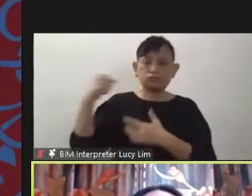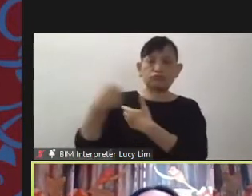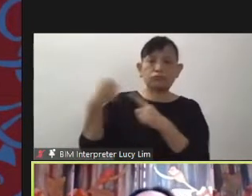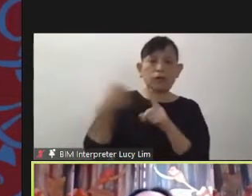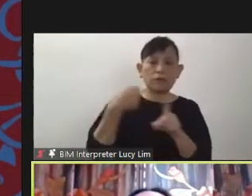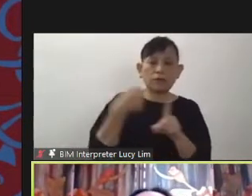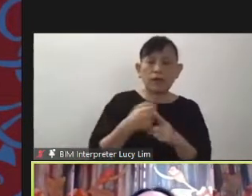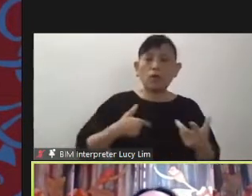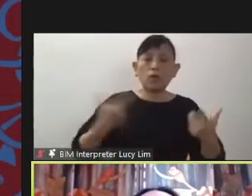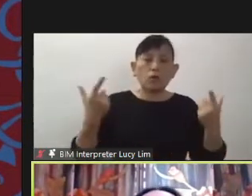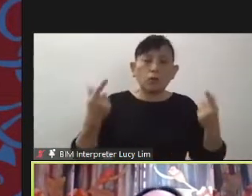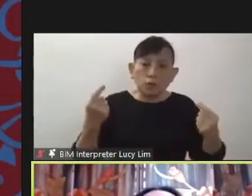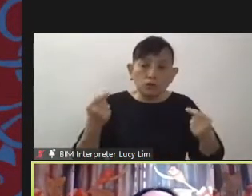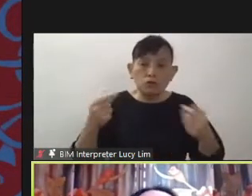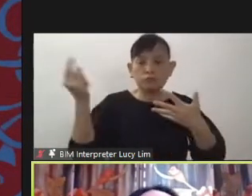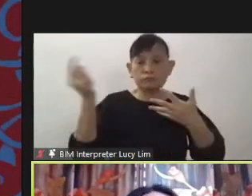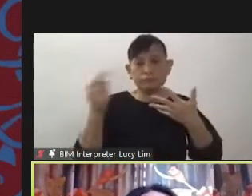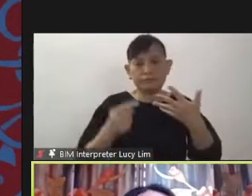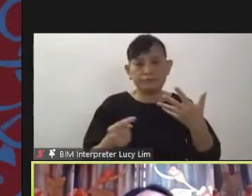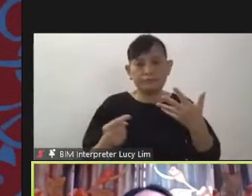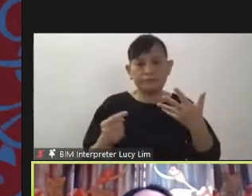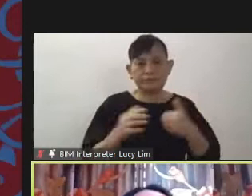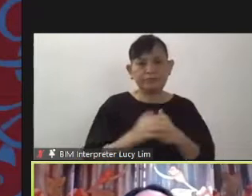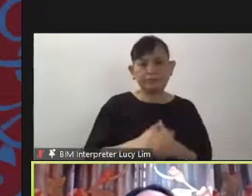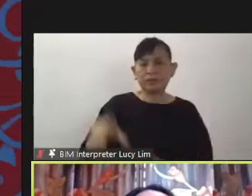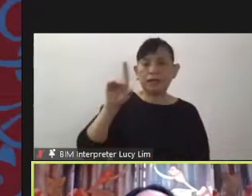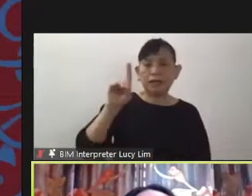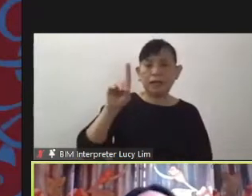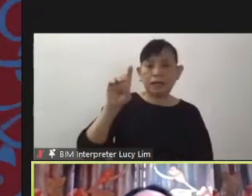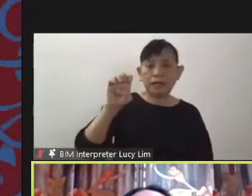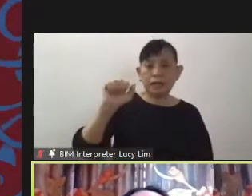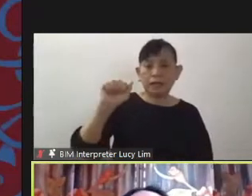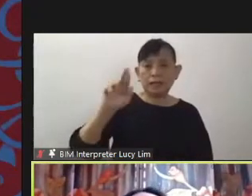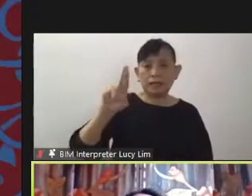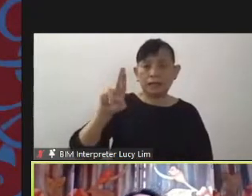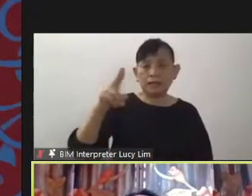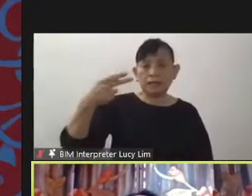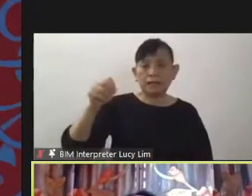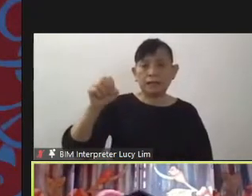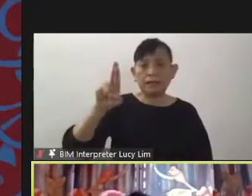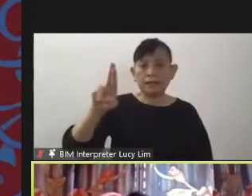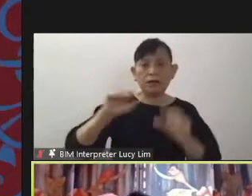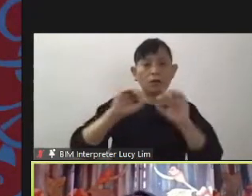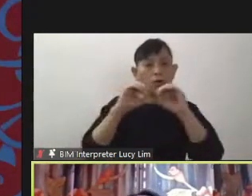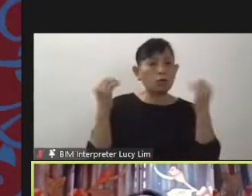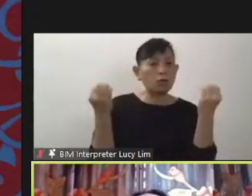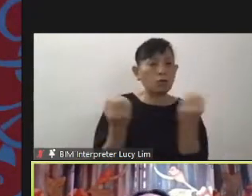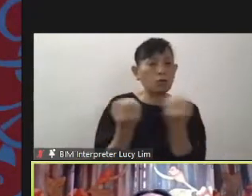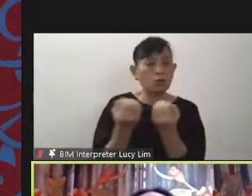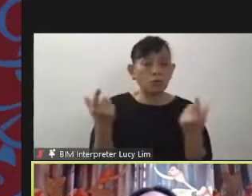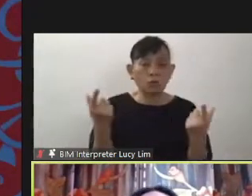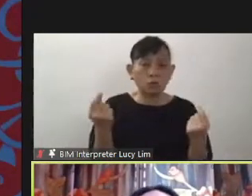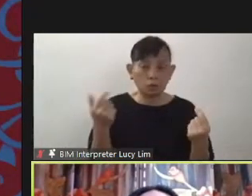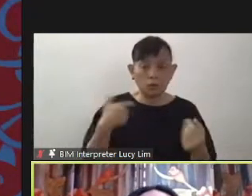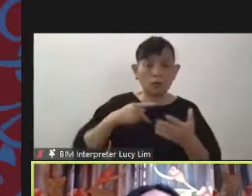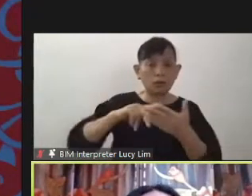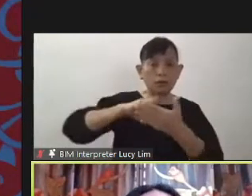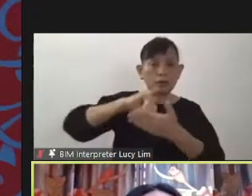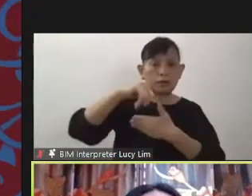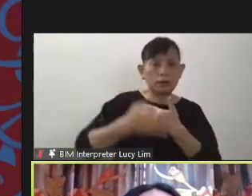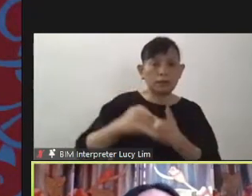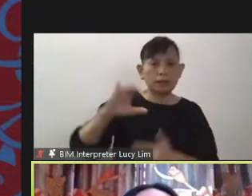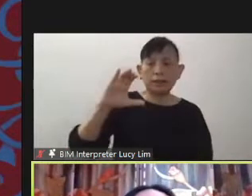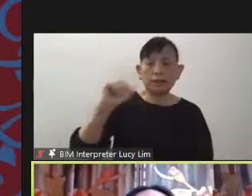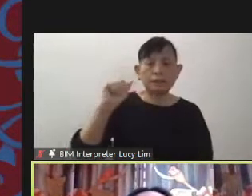next? So what is dearHER, my organization, doing? We have a project called Chak Nasiswa. It's our